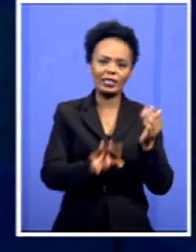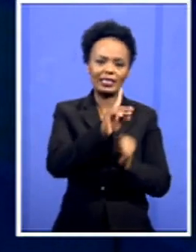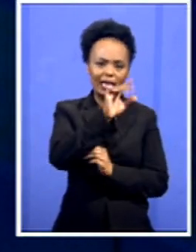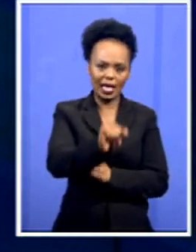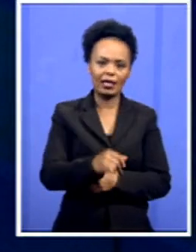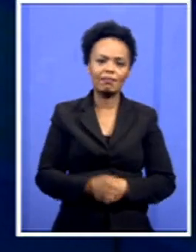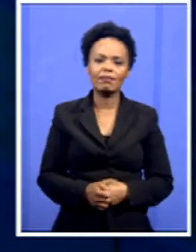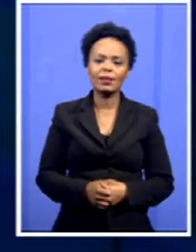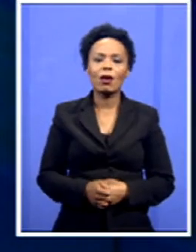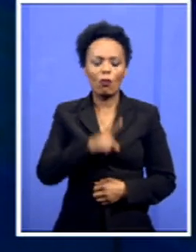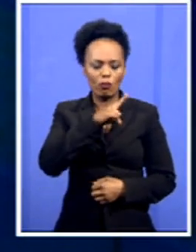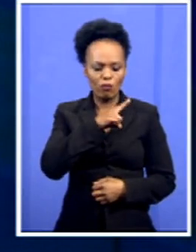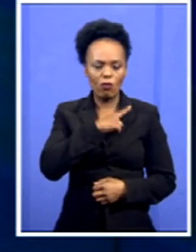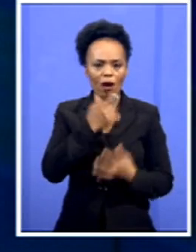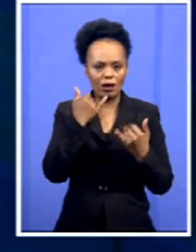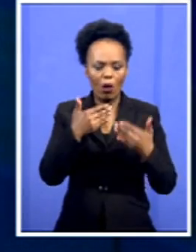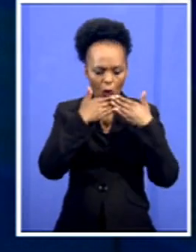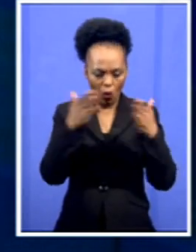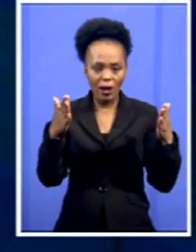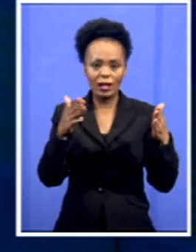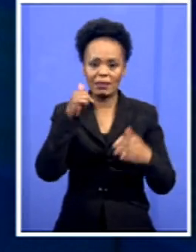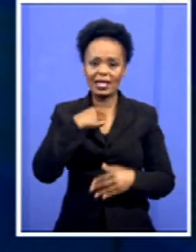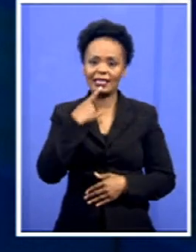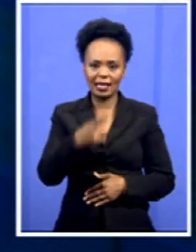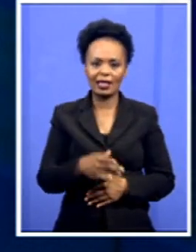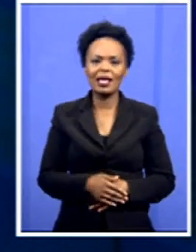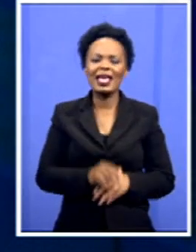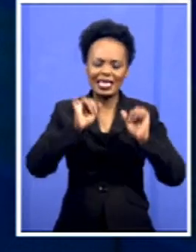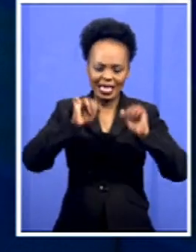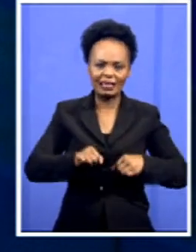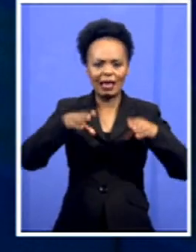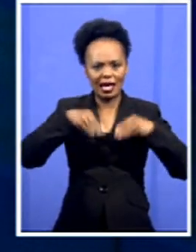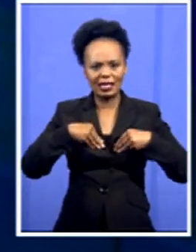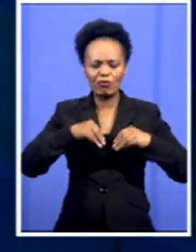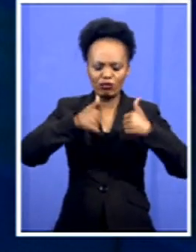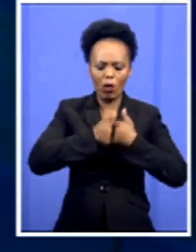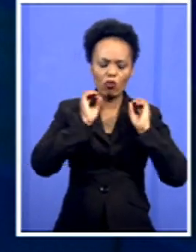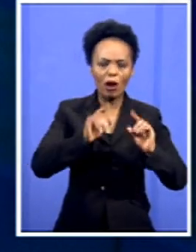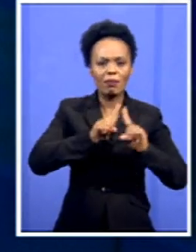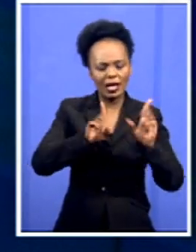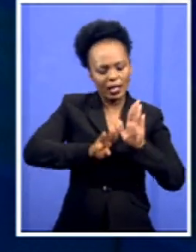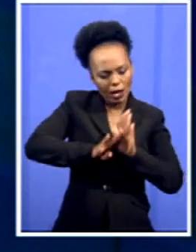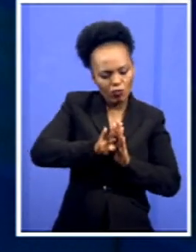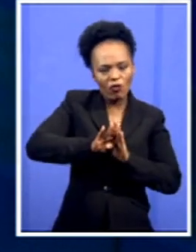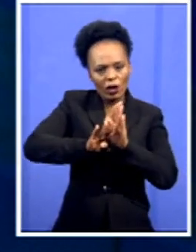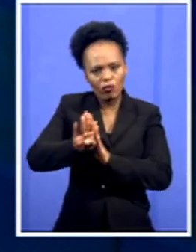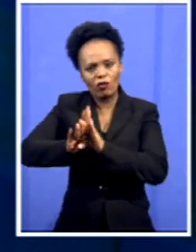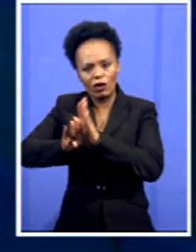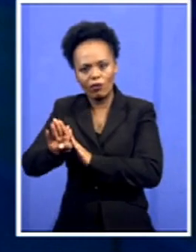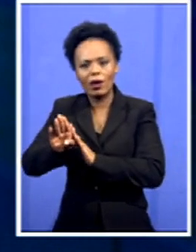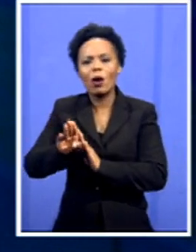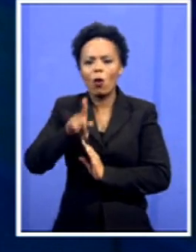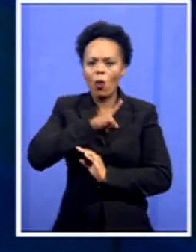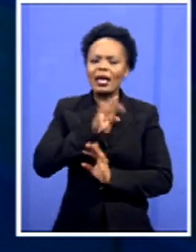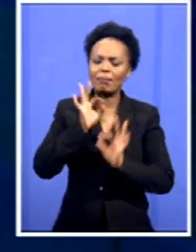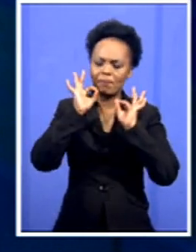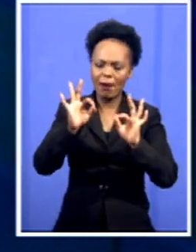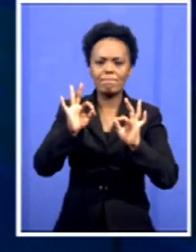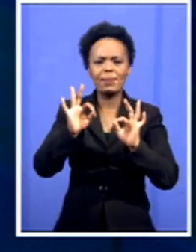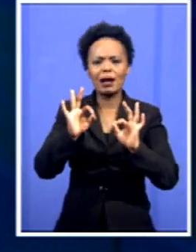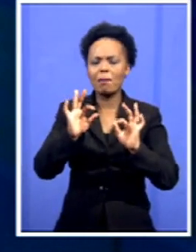I mentioned in my opening remarks, that there is room for improvement, but we still providing excellent services to